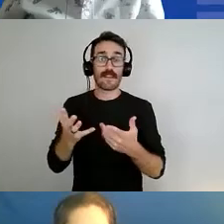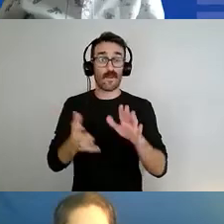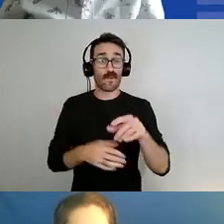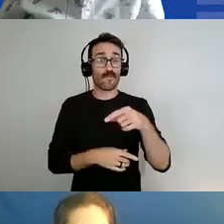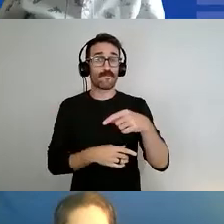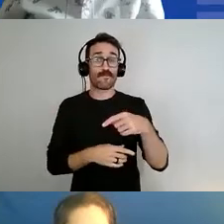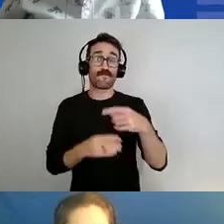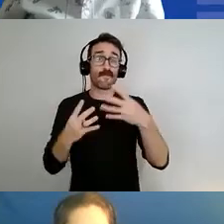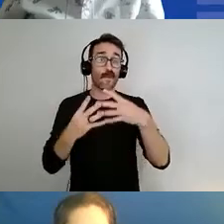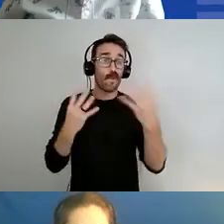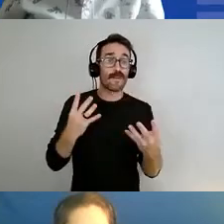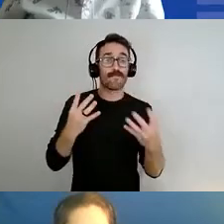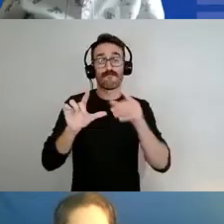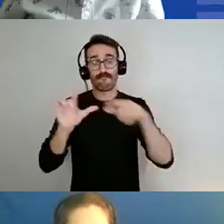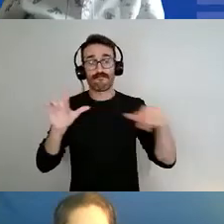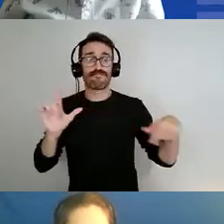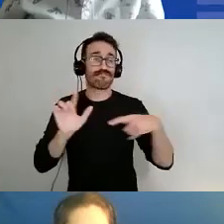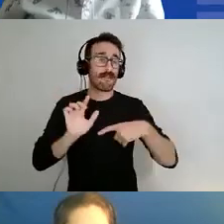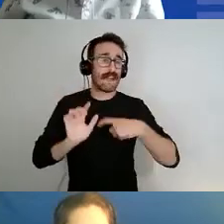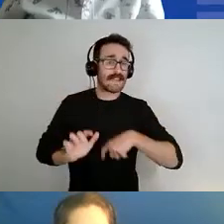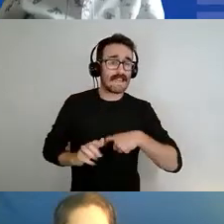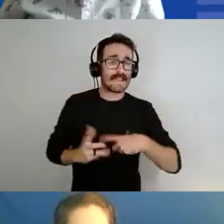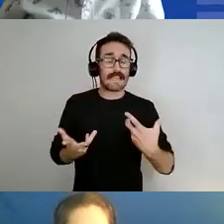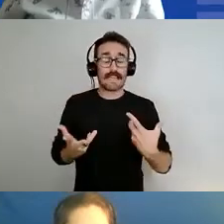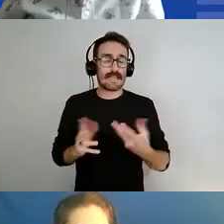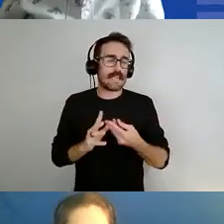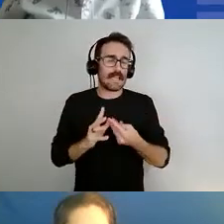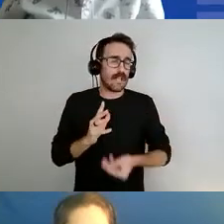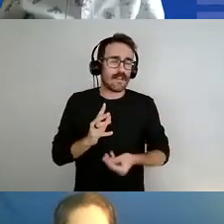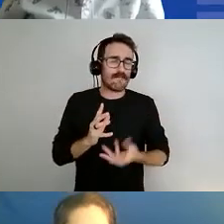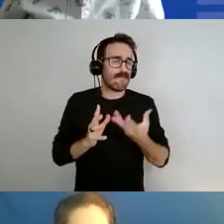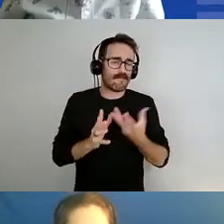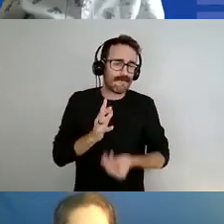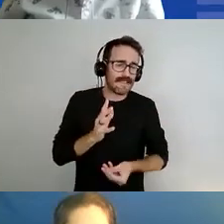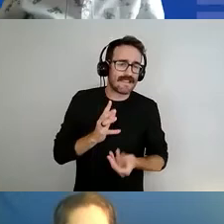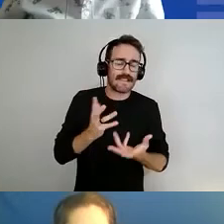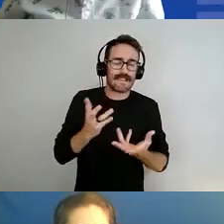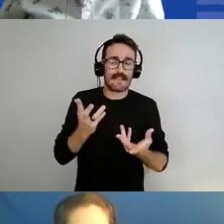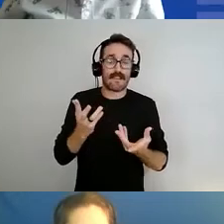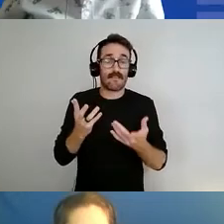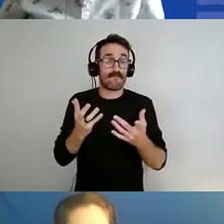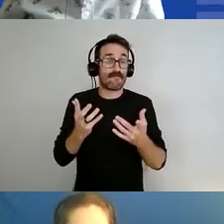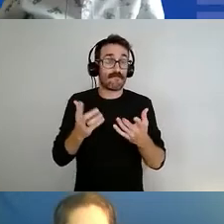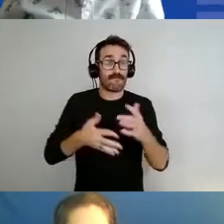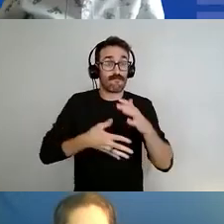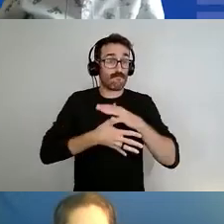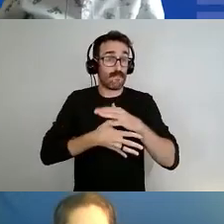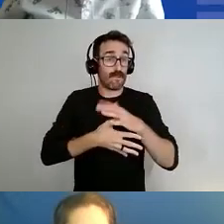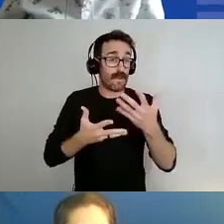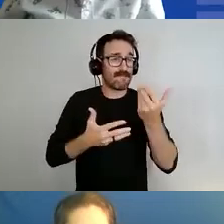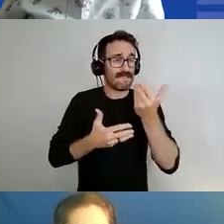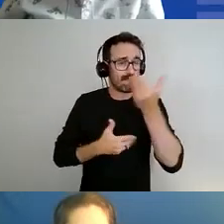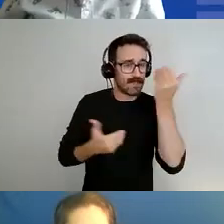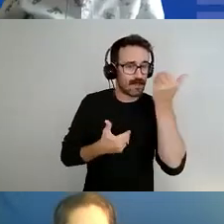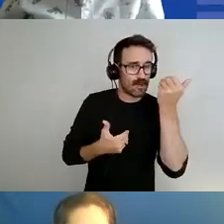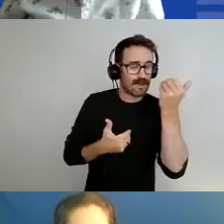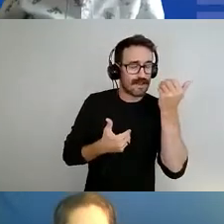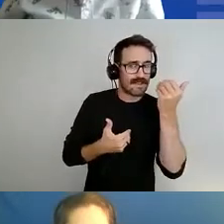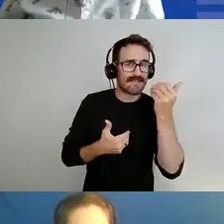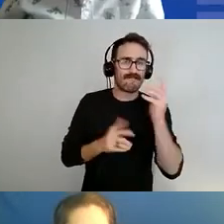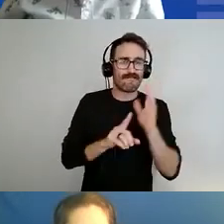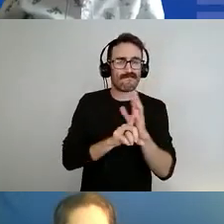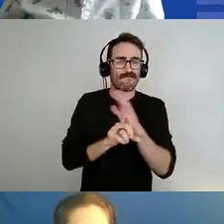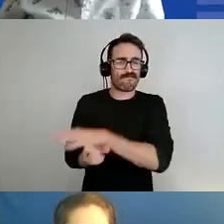identity as a diagnosis of dementia kind of starts to take precedence over other aspects of an